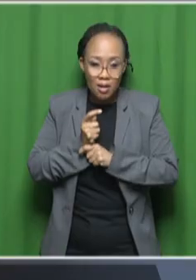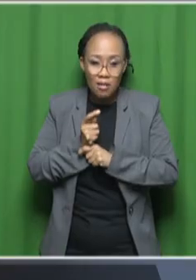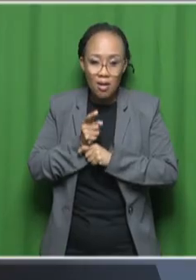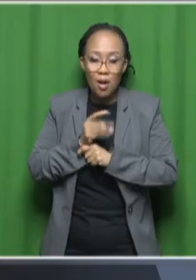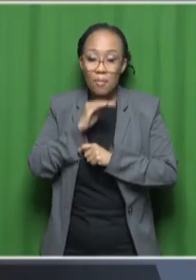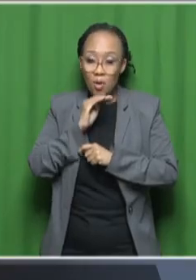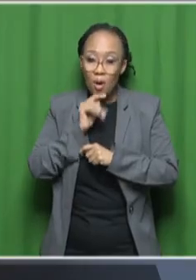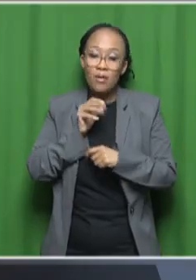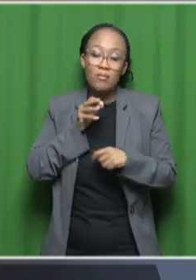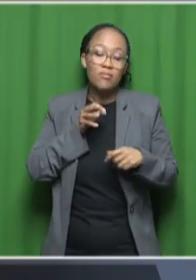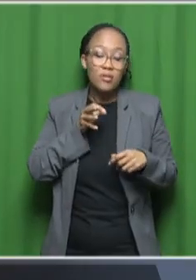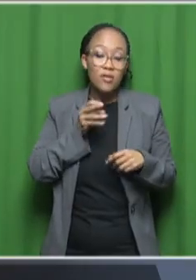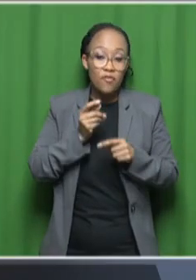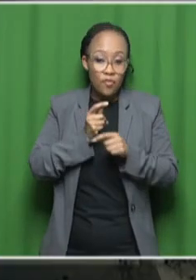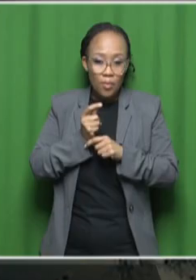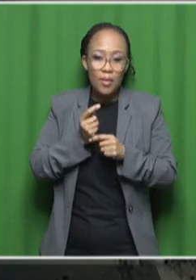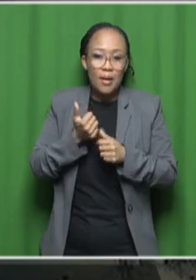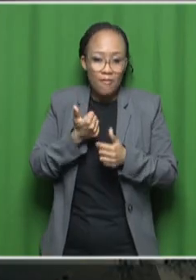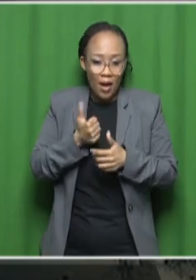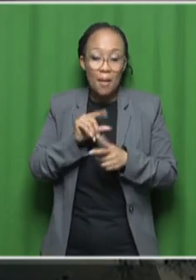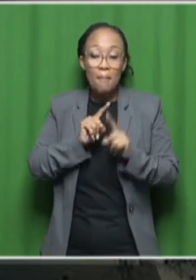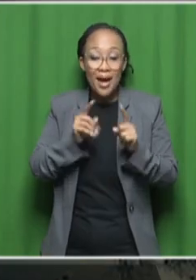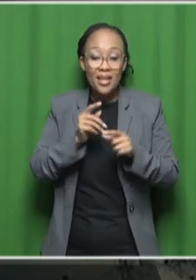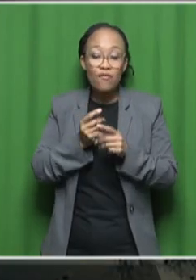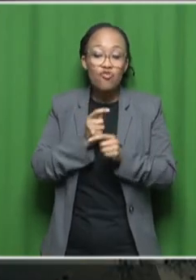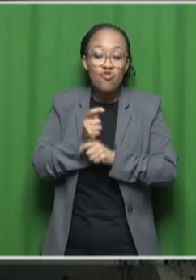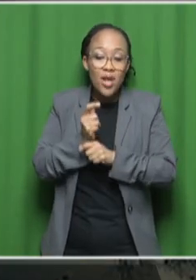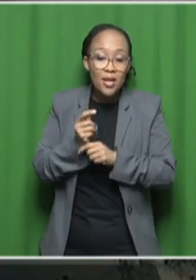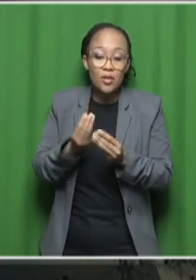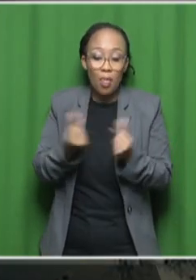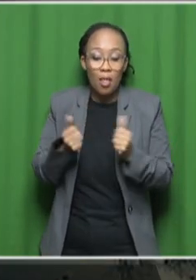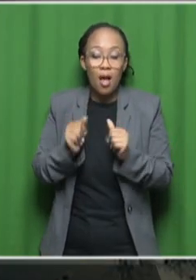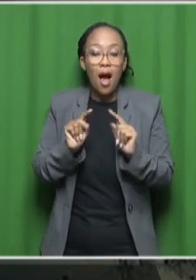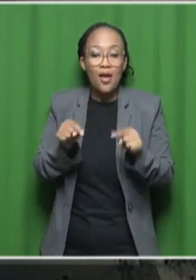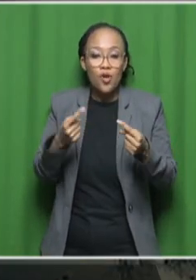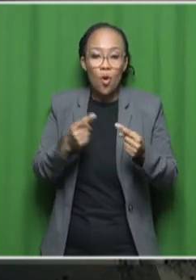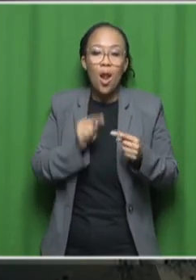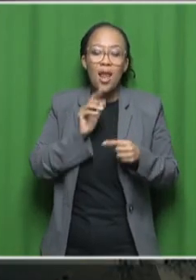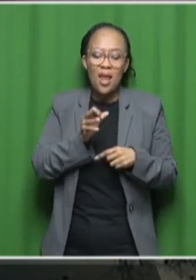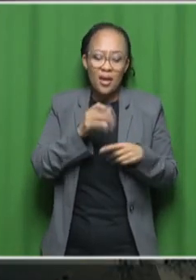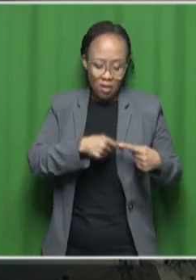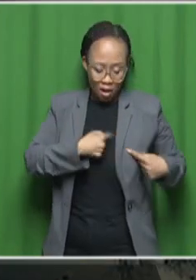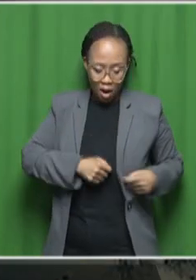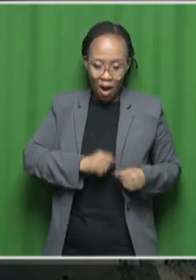later. Now, the World Health Organization, Ernst, reports